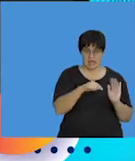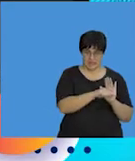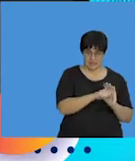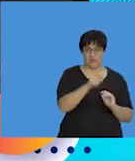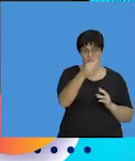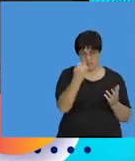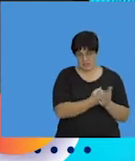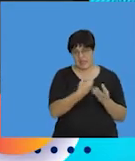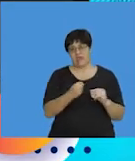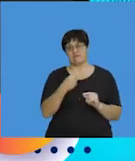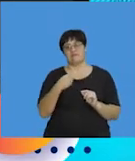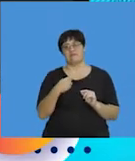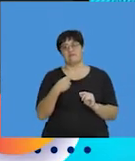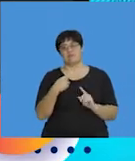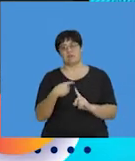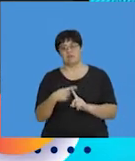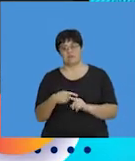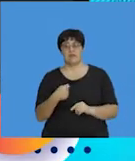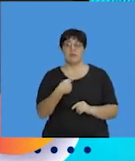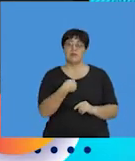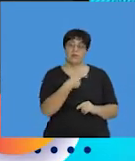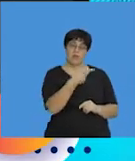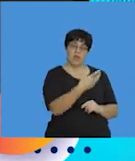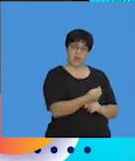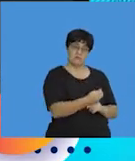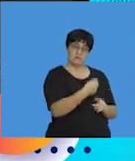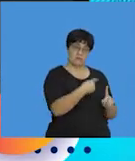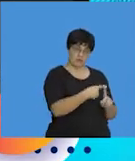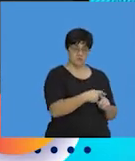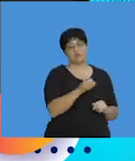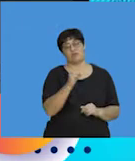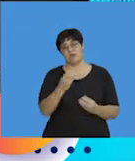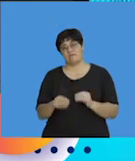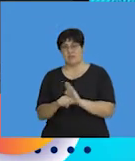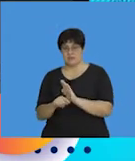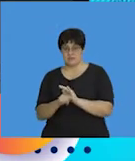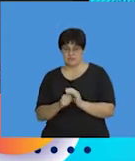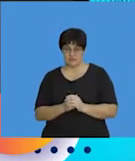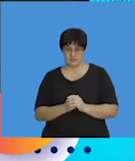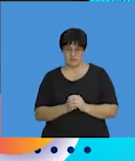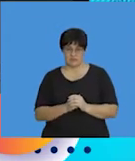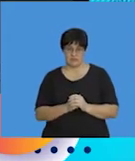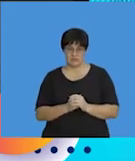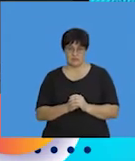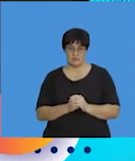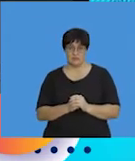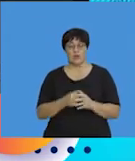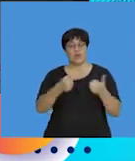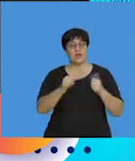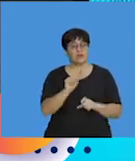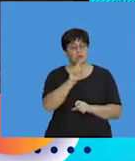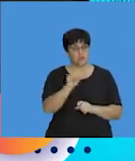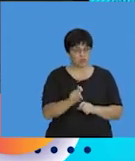I have a negative, you must have a positive. Where I have a positive, you must have a negative. We're going to do the